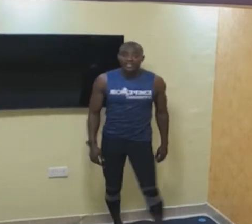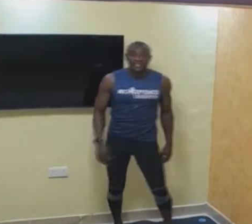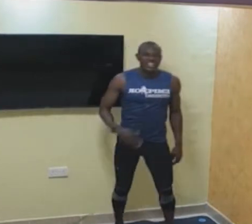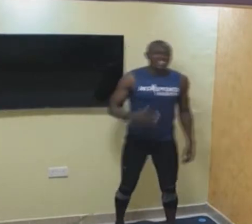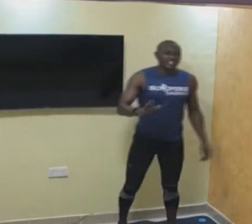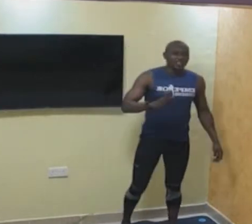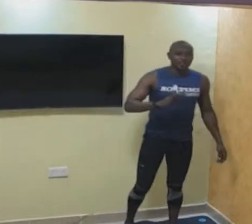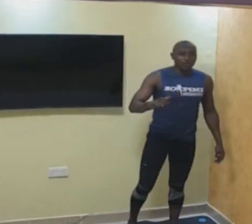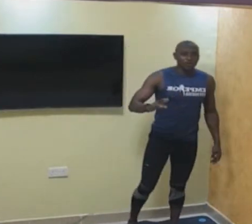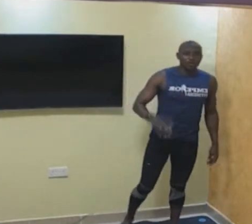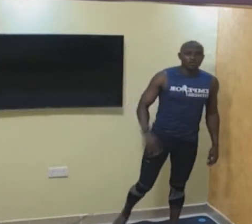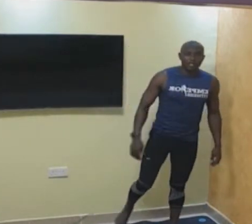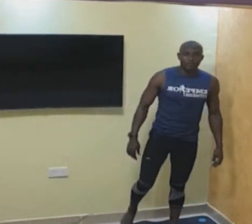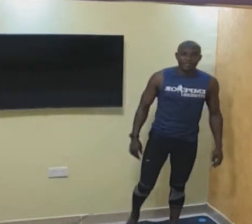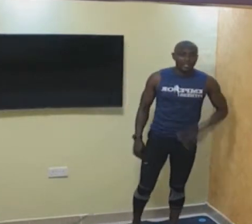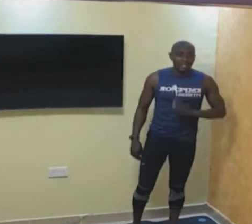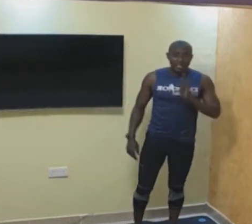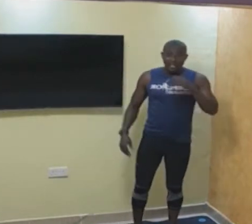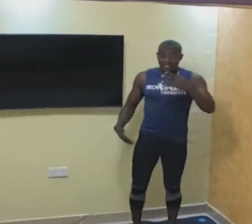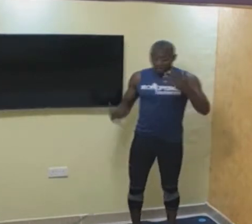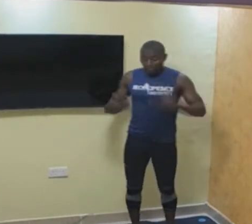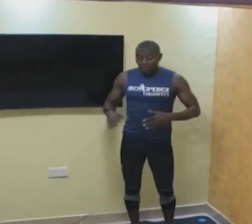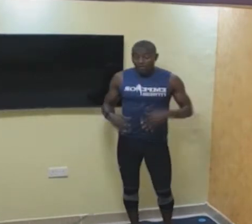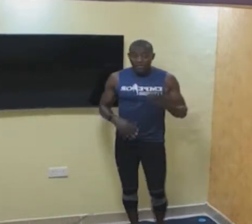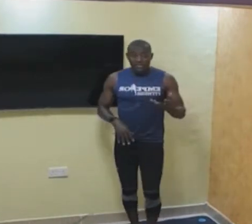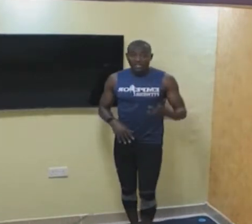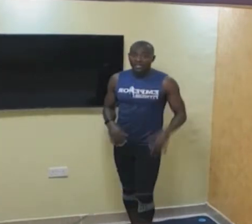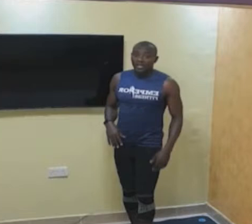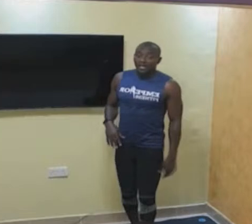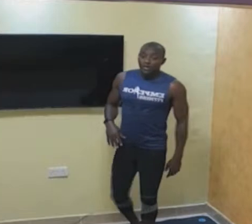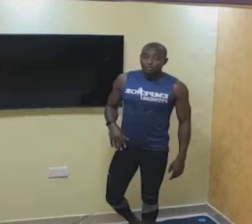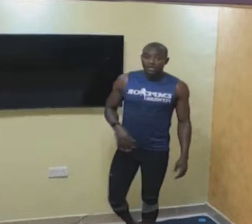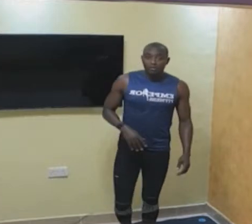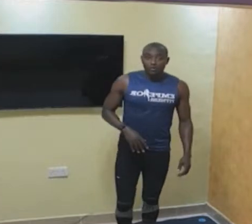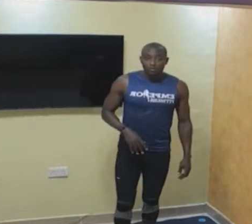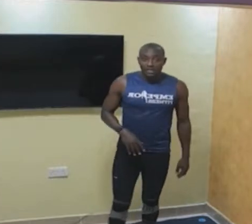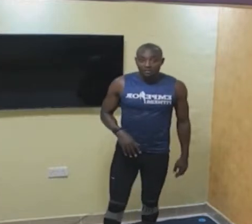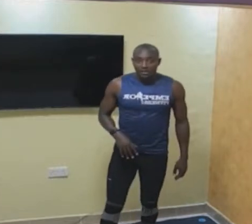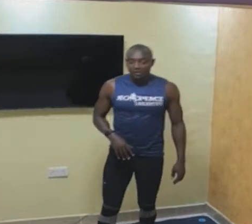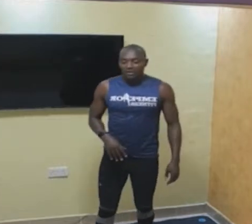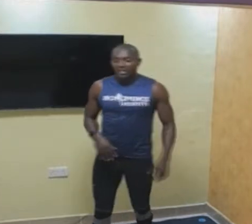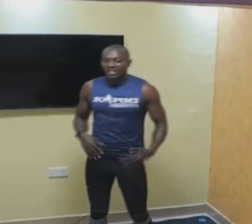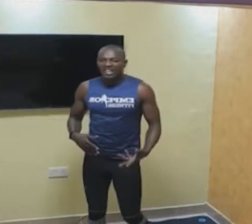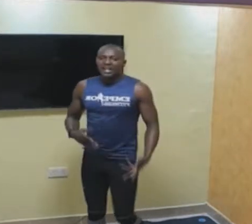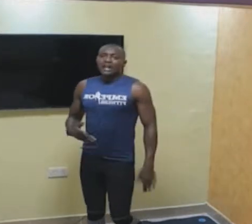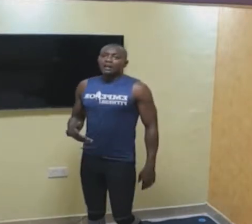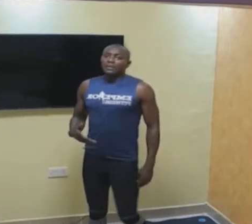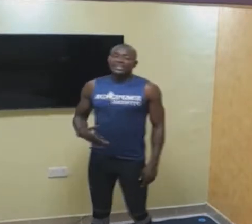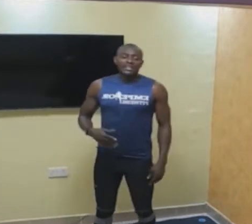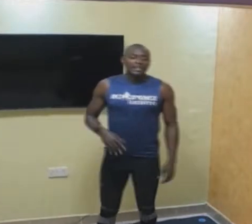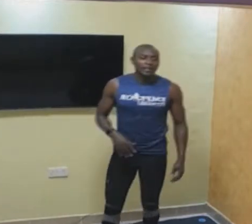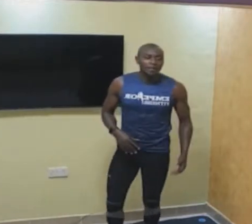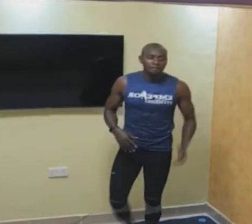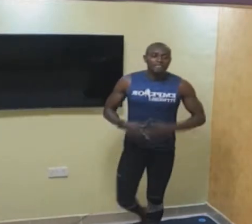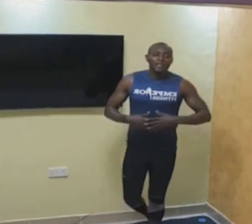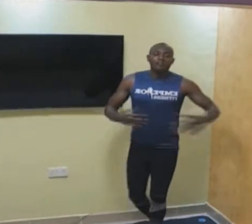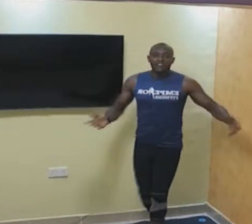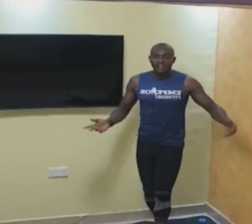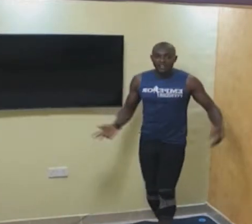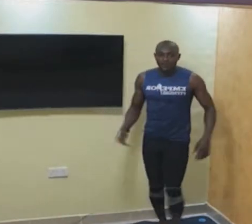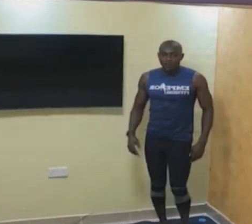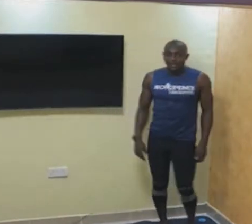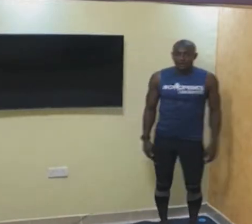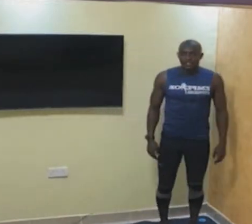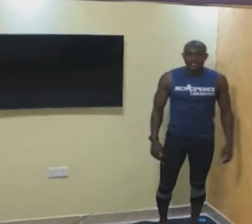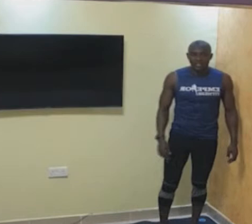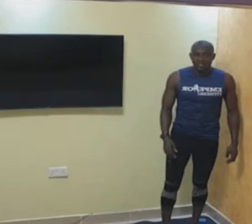Okay? That one also helps in terms of body weight, you being able to build up muscles. Number 3,